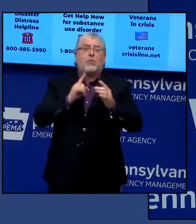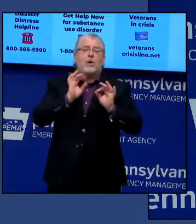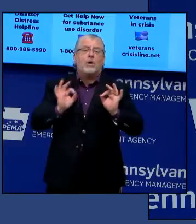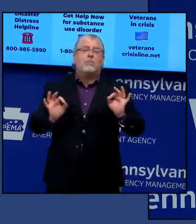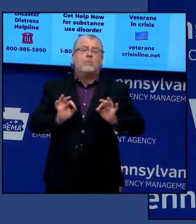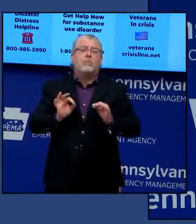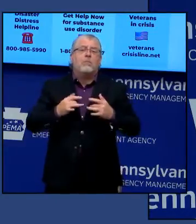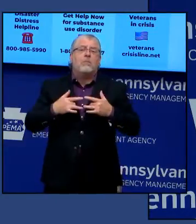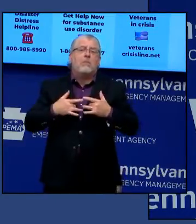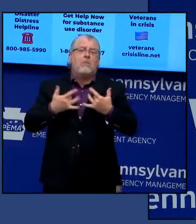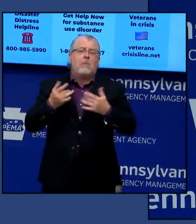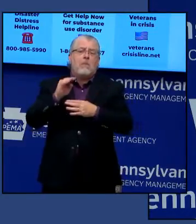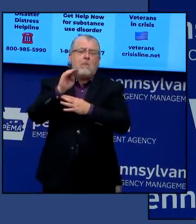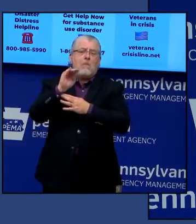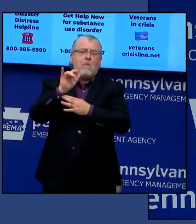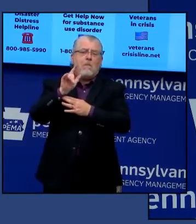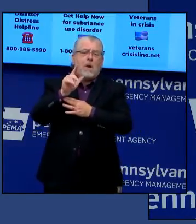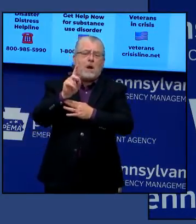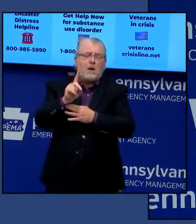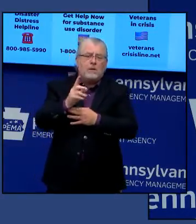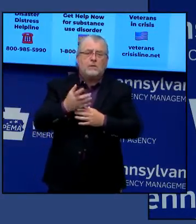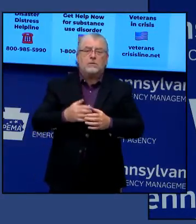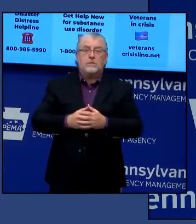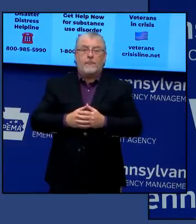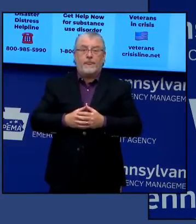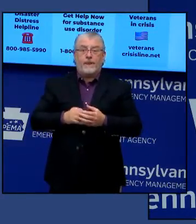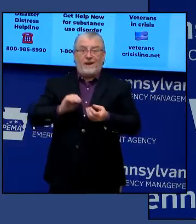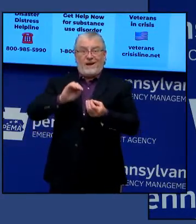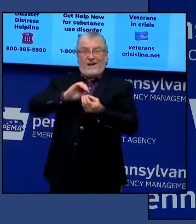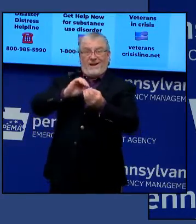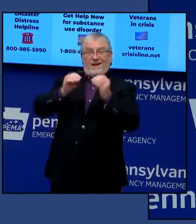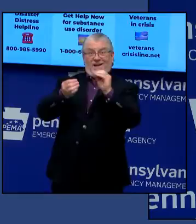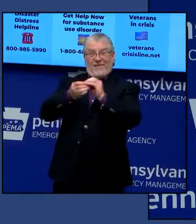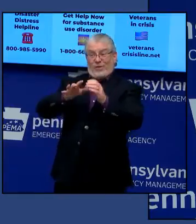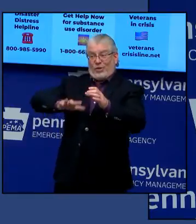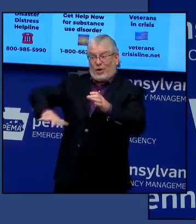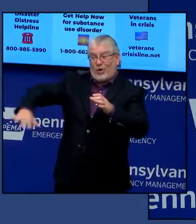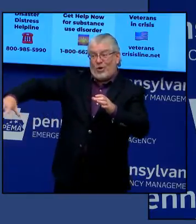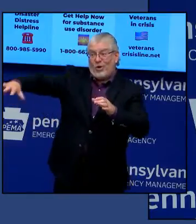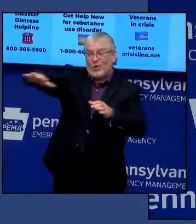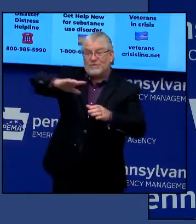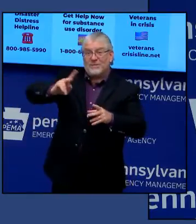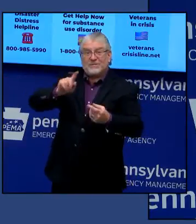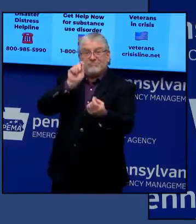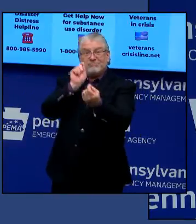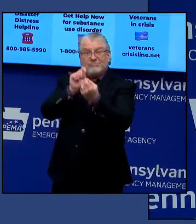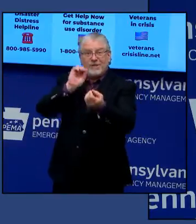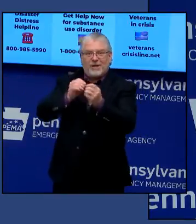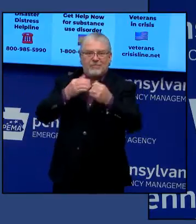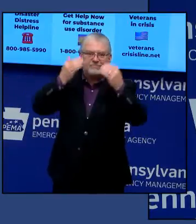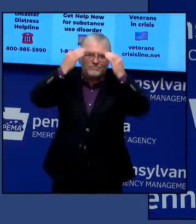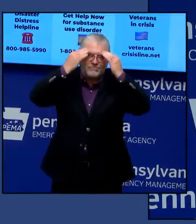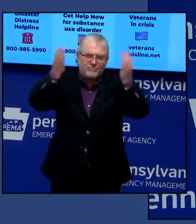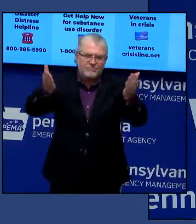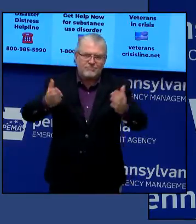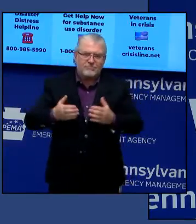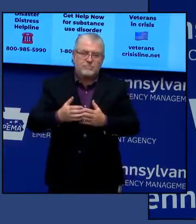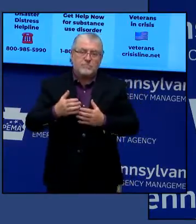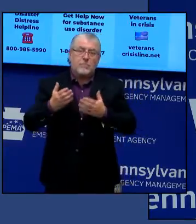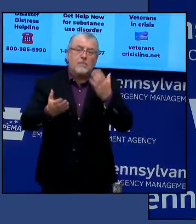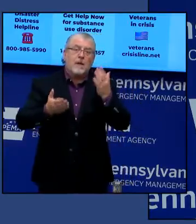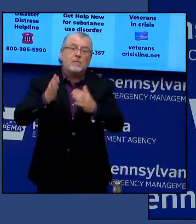are. I think that that's going to be very important in our surveillance in the future when we are able to do that on a wide, that type of